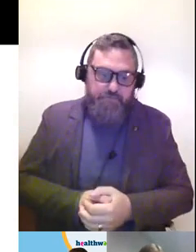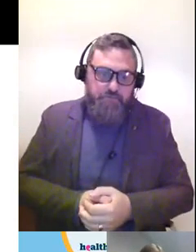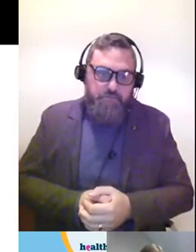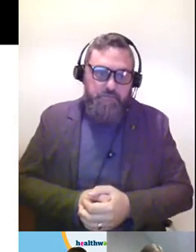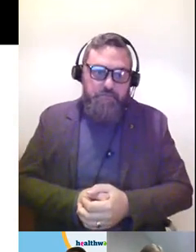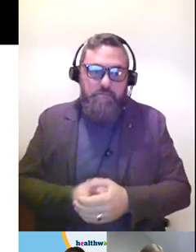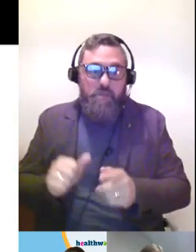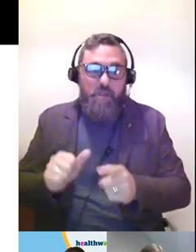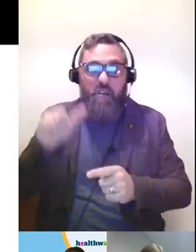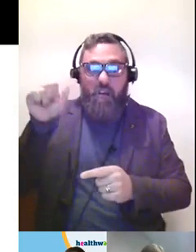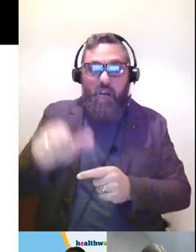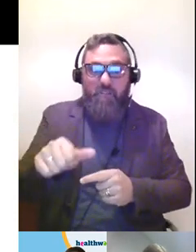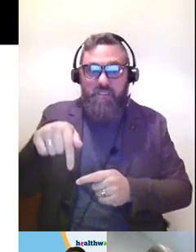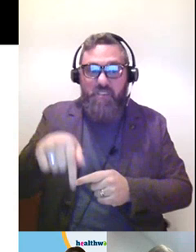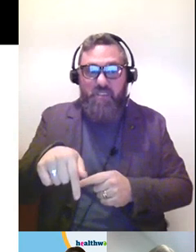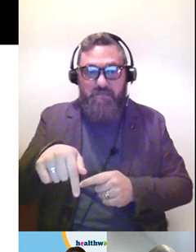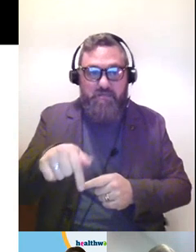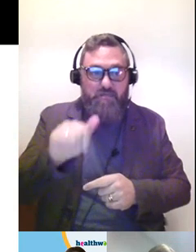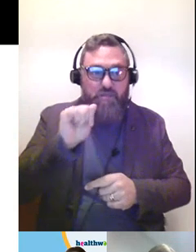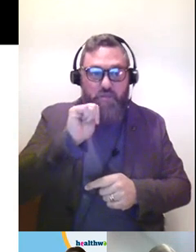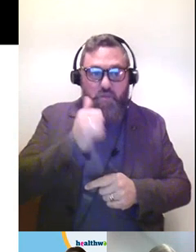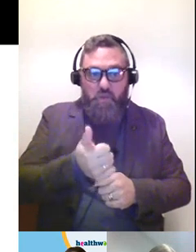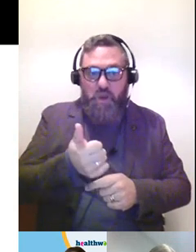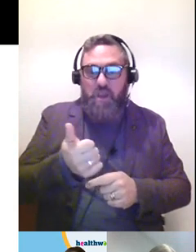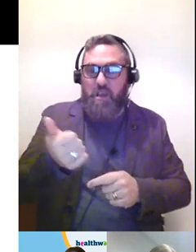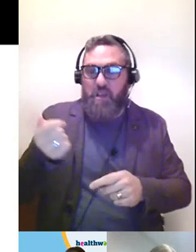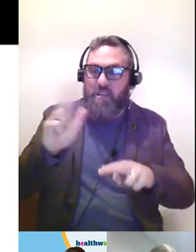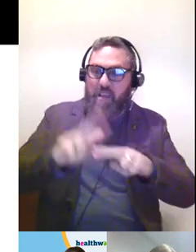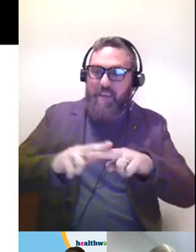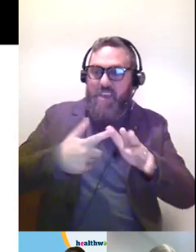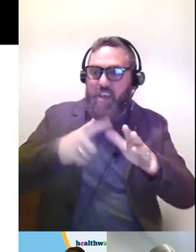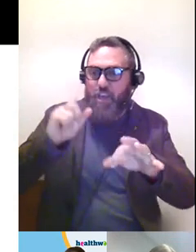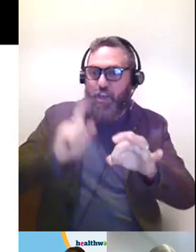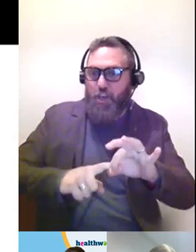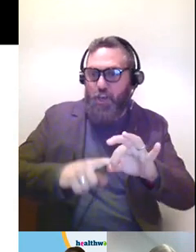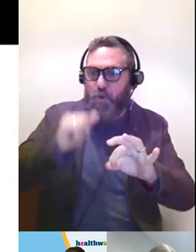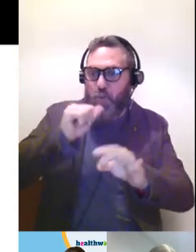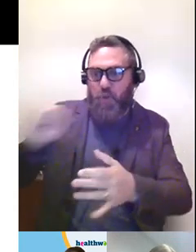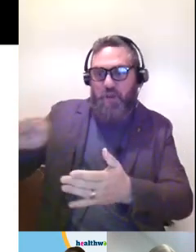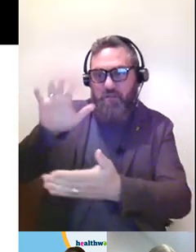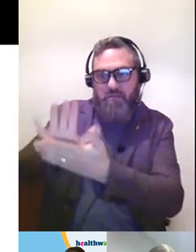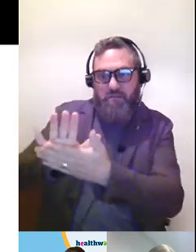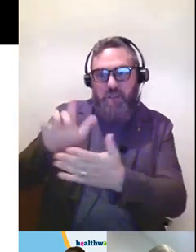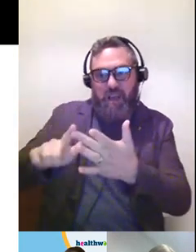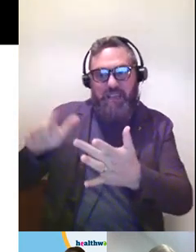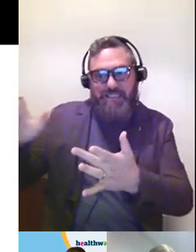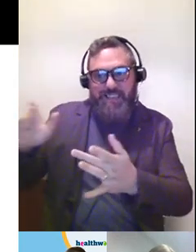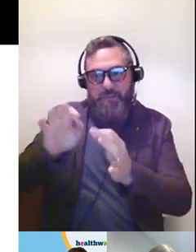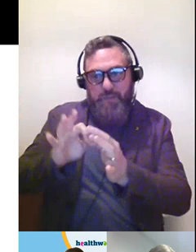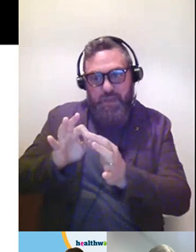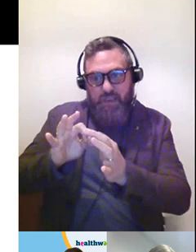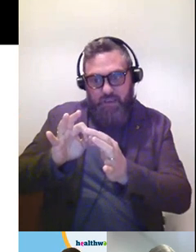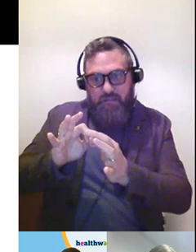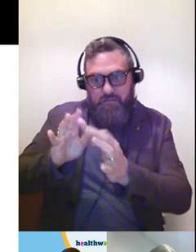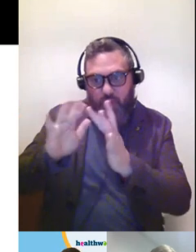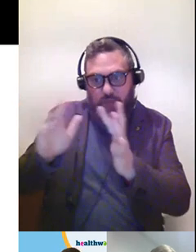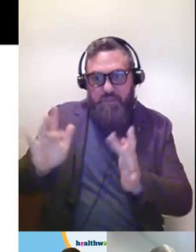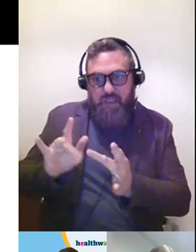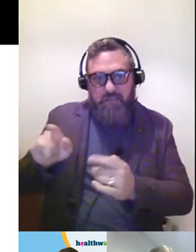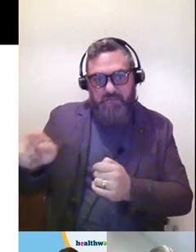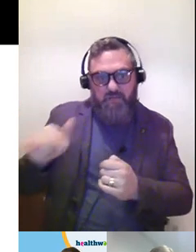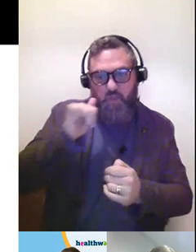Following the event, a frequently asked question set will be developed and posted on the ICB engagement website. And as I